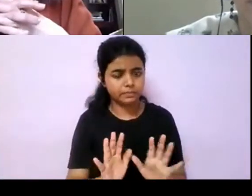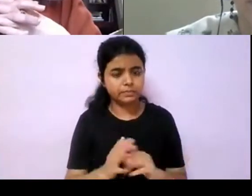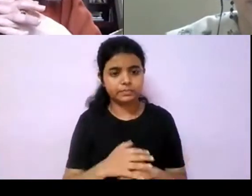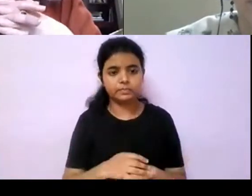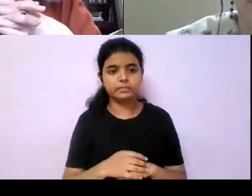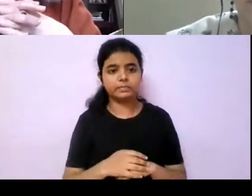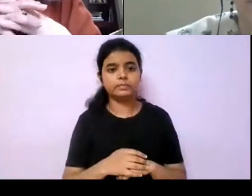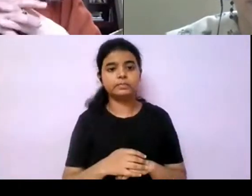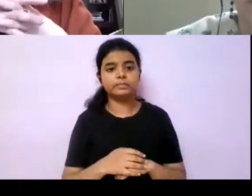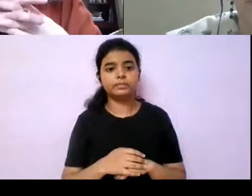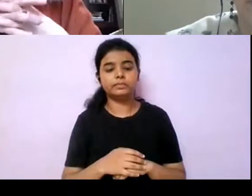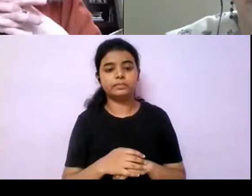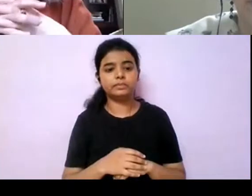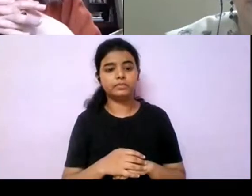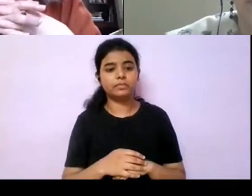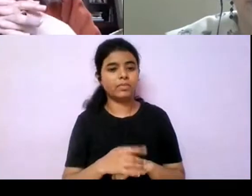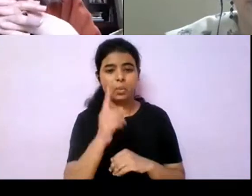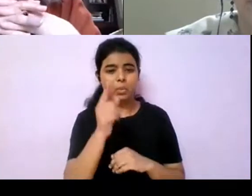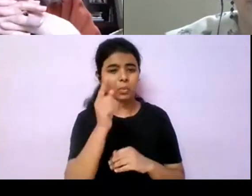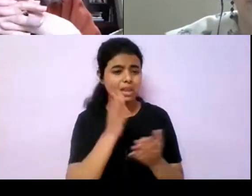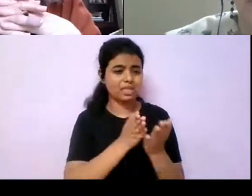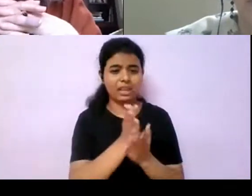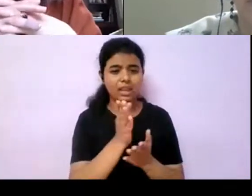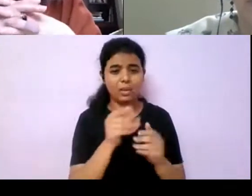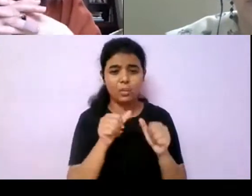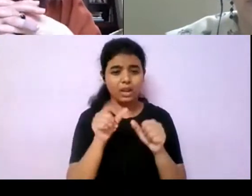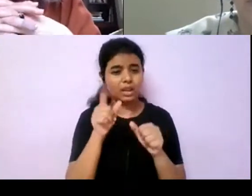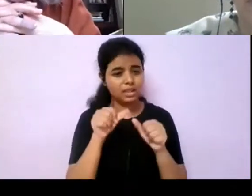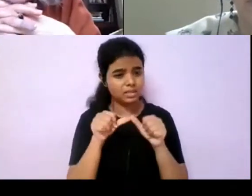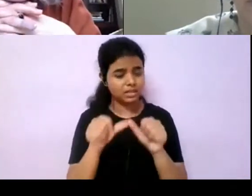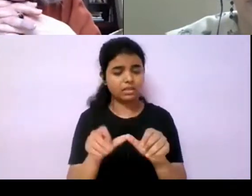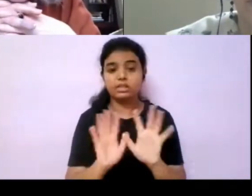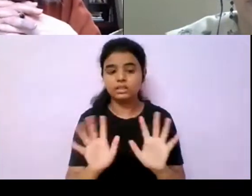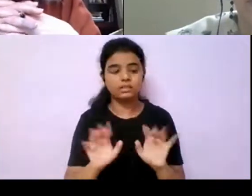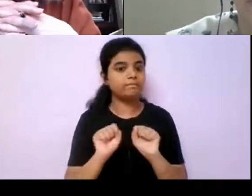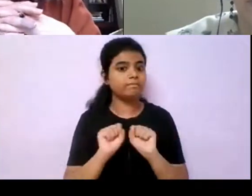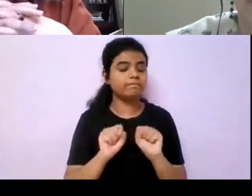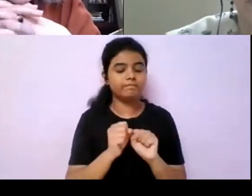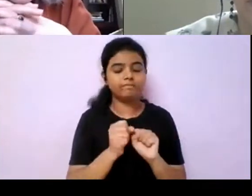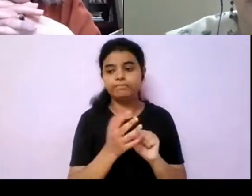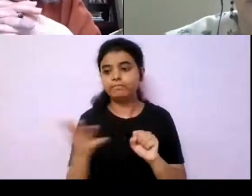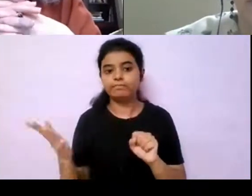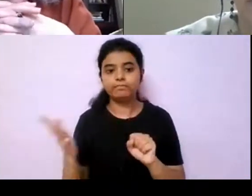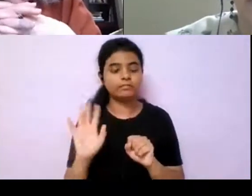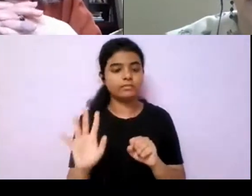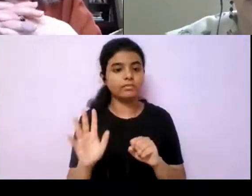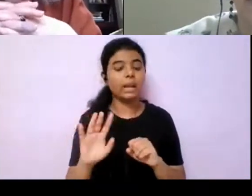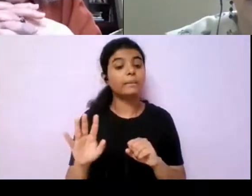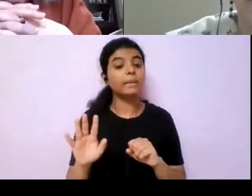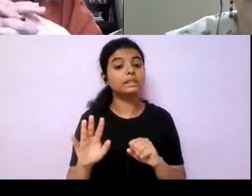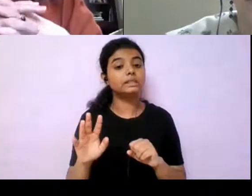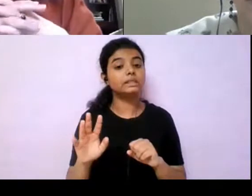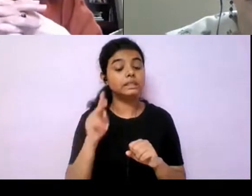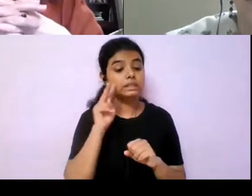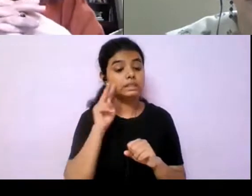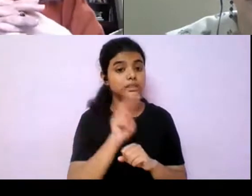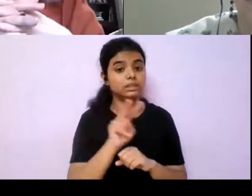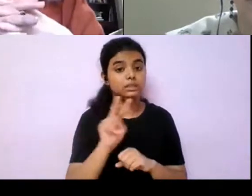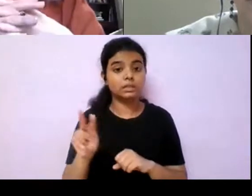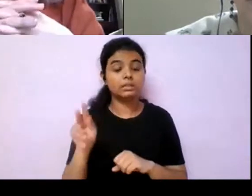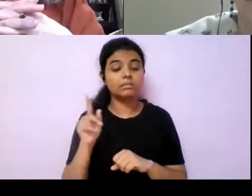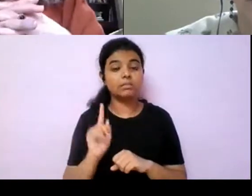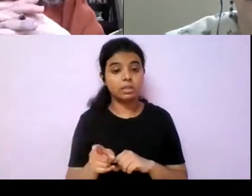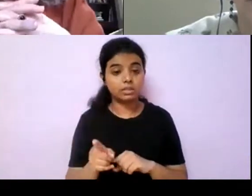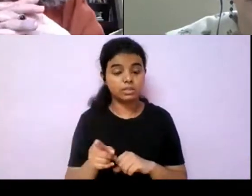There isn't one thing, there isn't one answer, but there does need to be a lot of reflection on the part